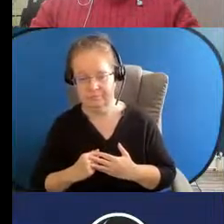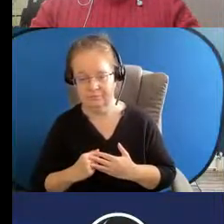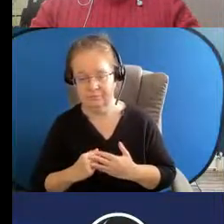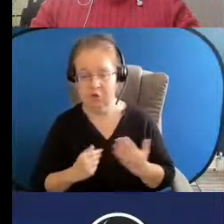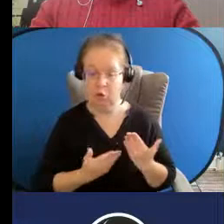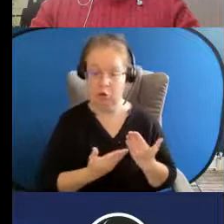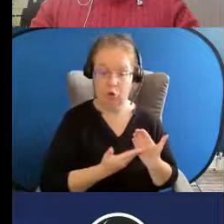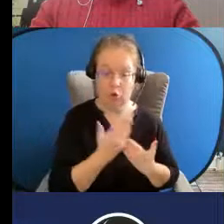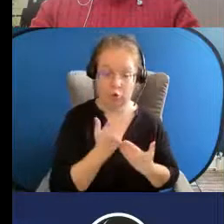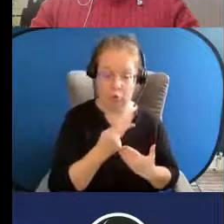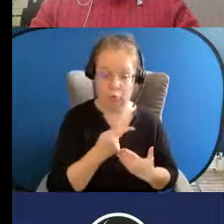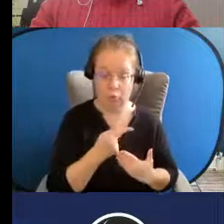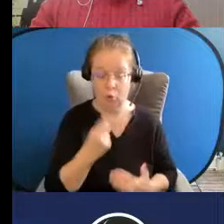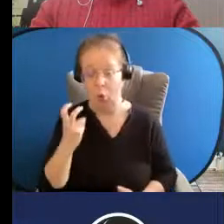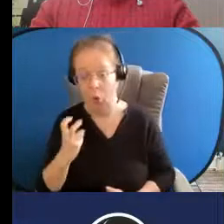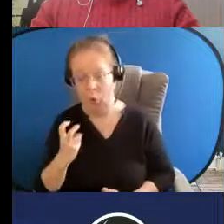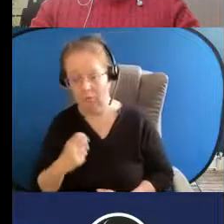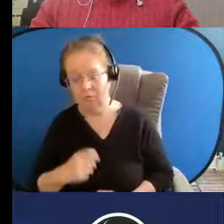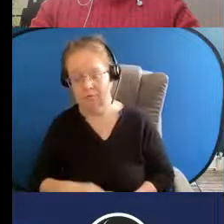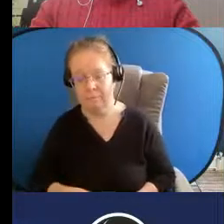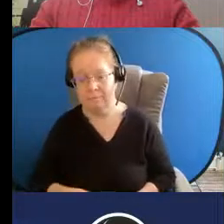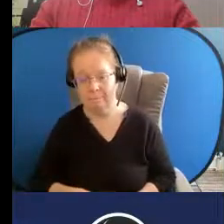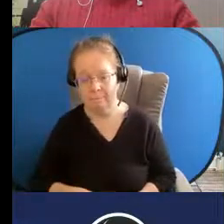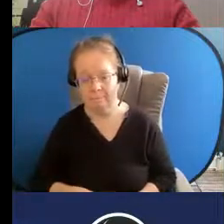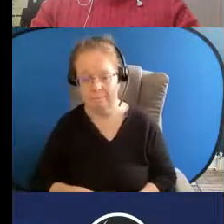New one, old one.